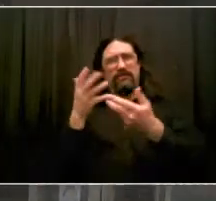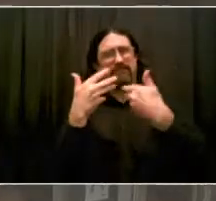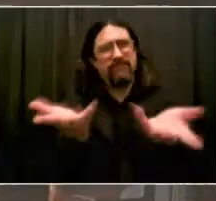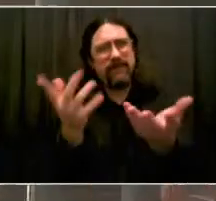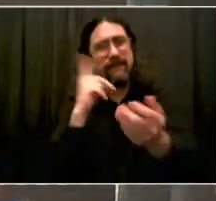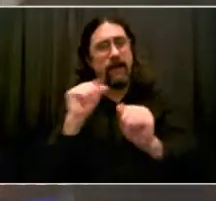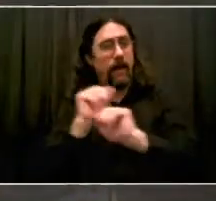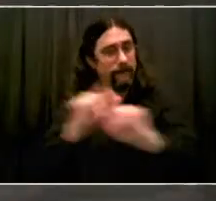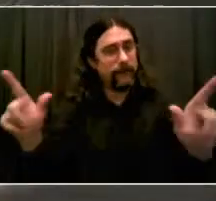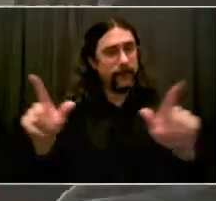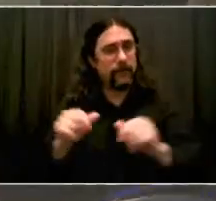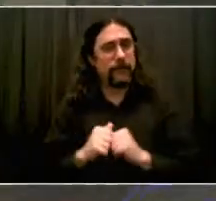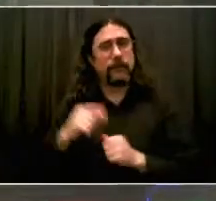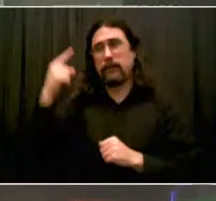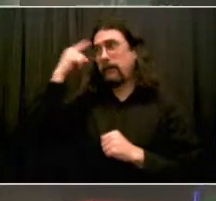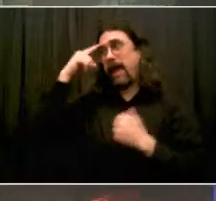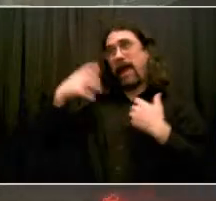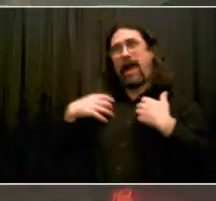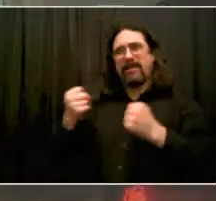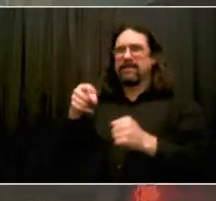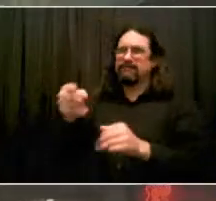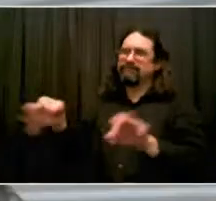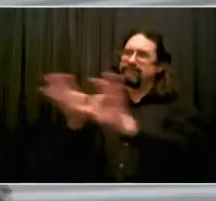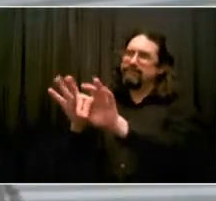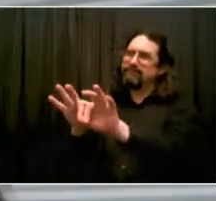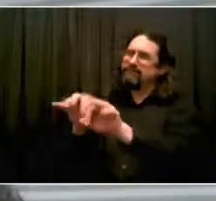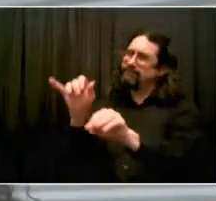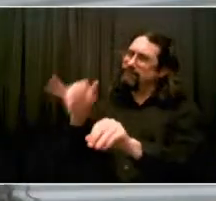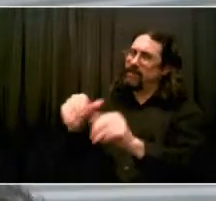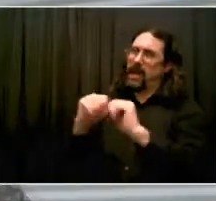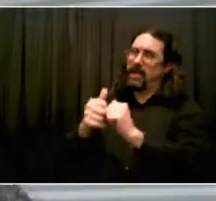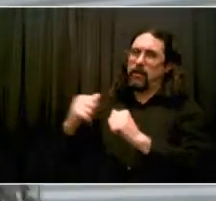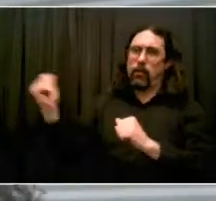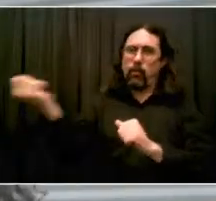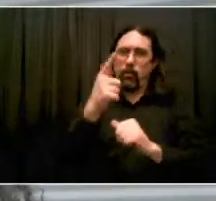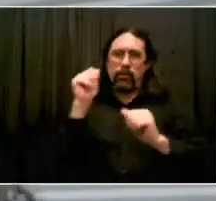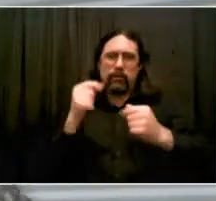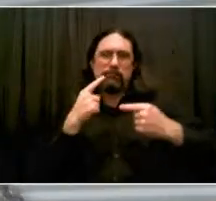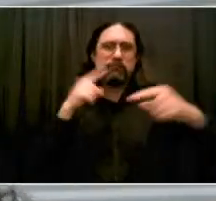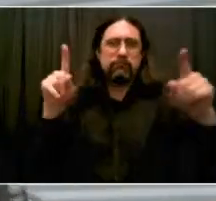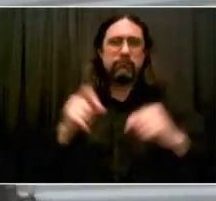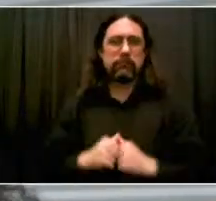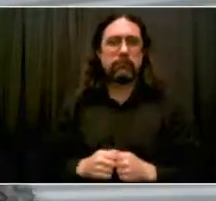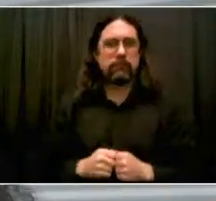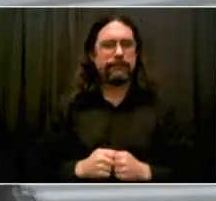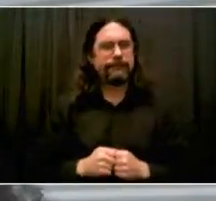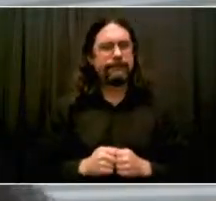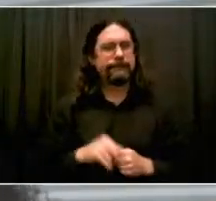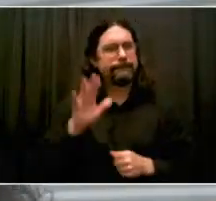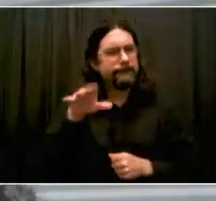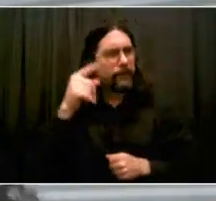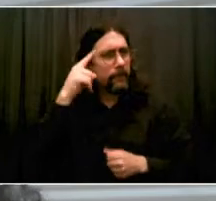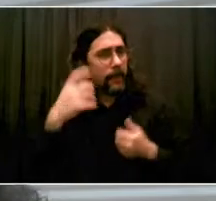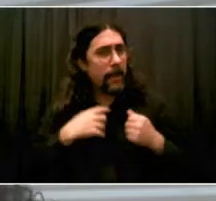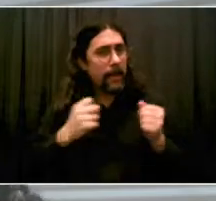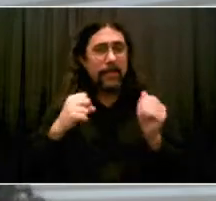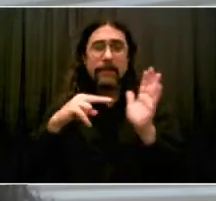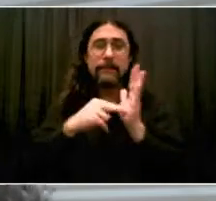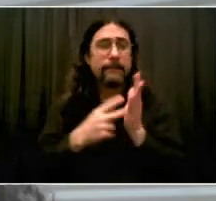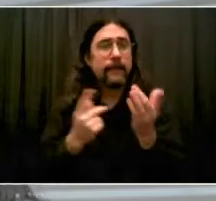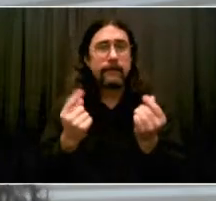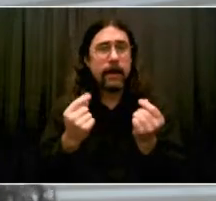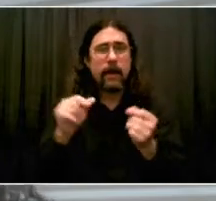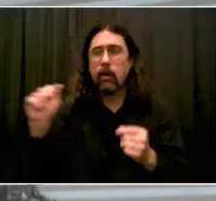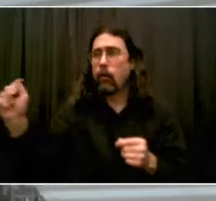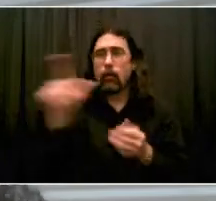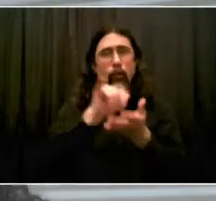a fundamental part of that mission. Mental health for all means that every New Yorker who desires